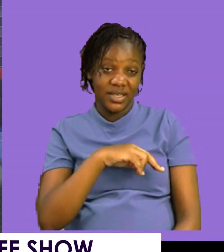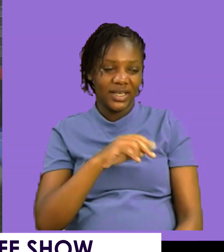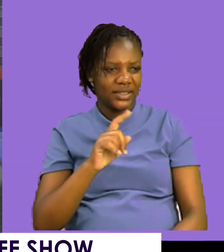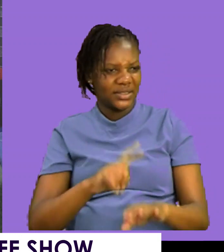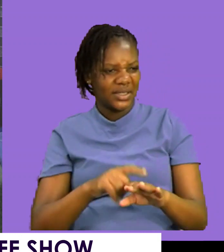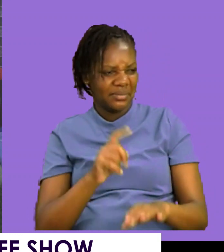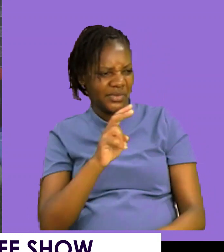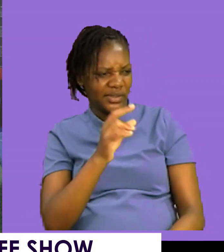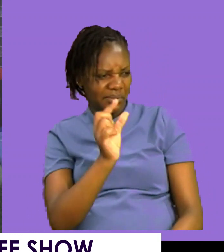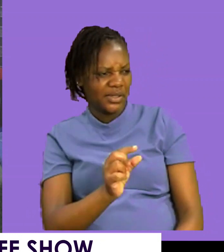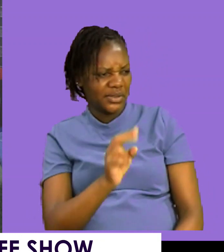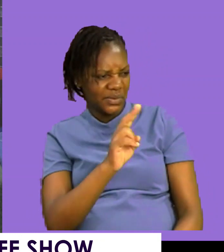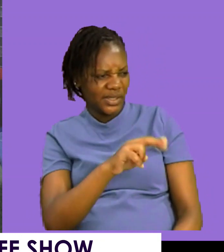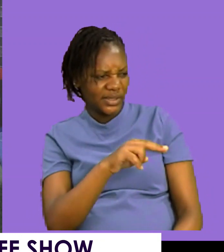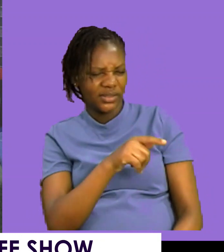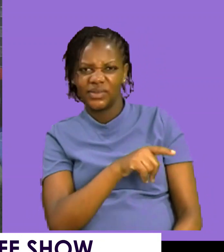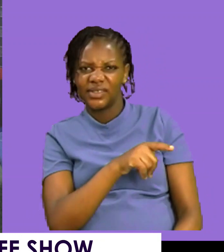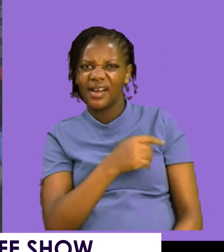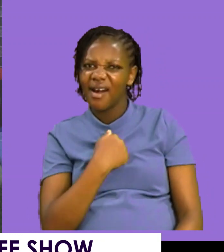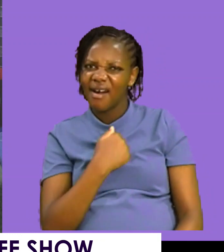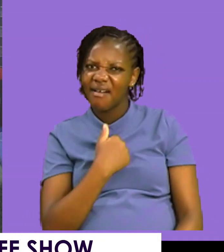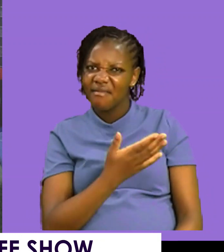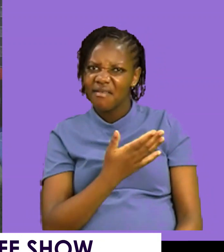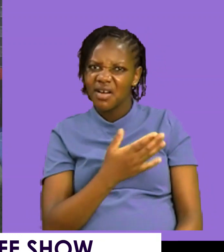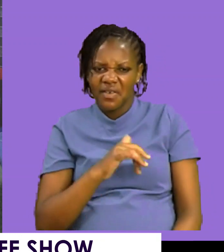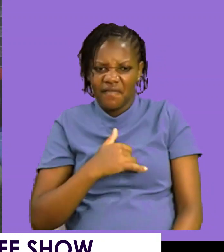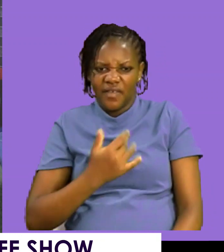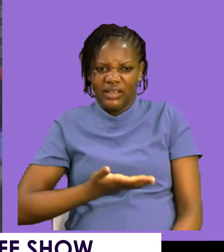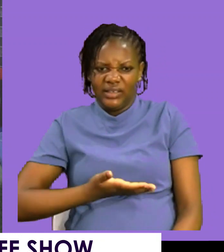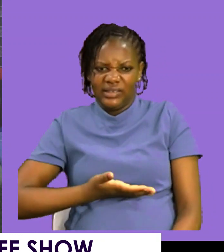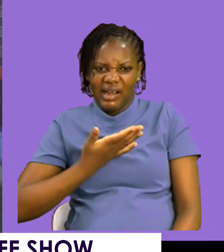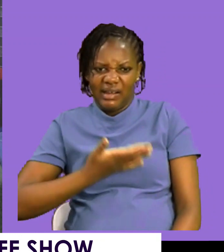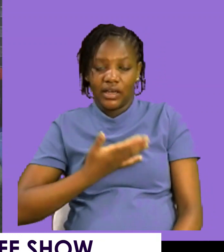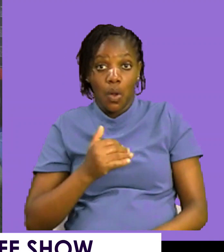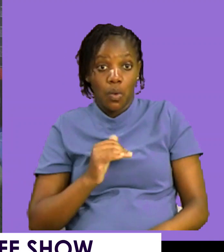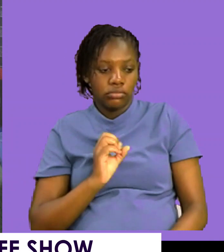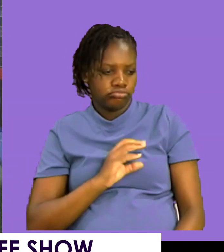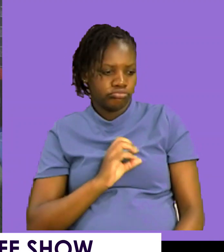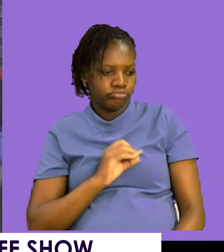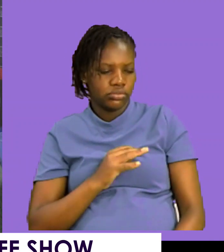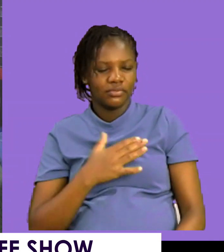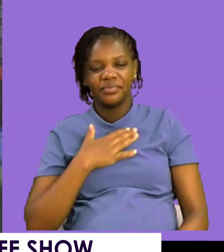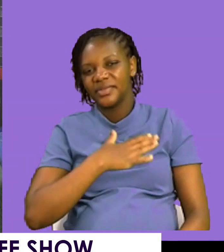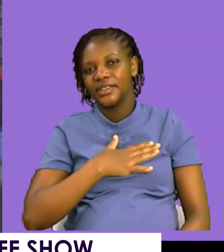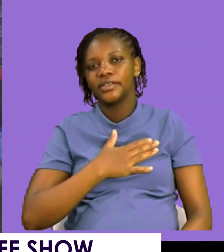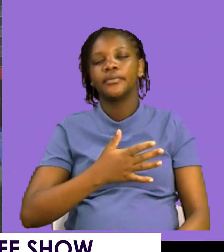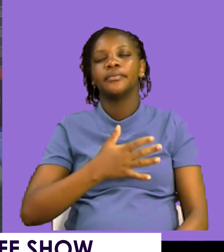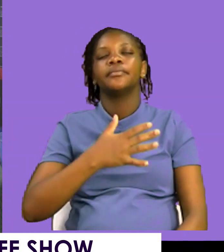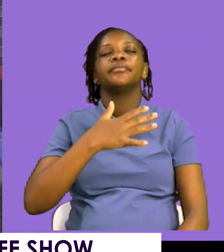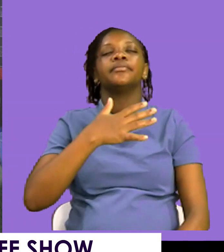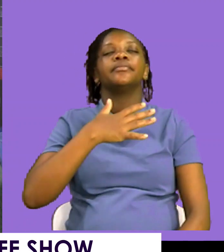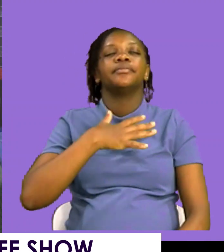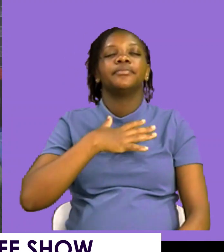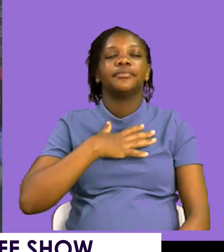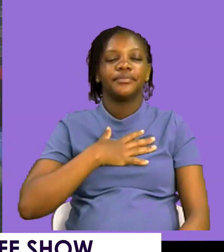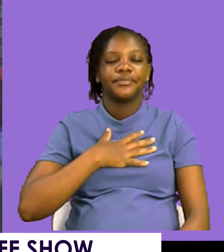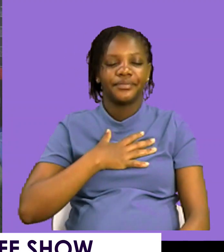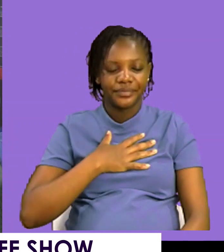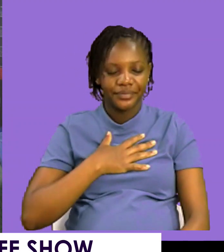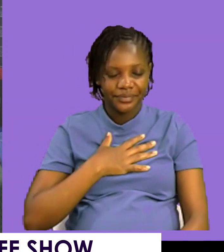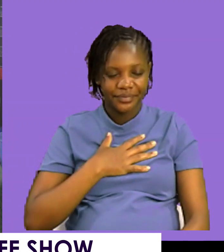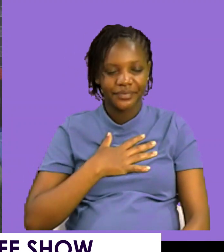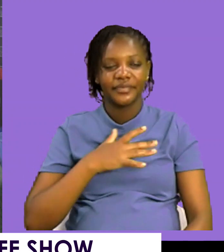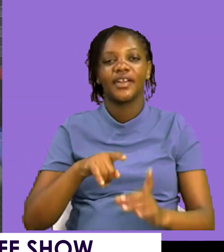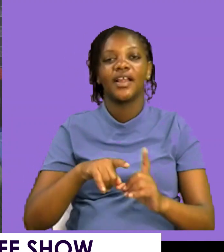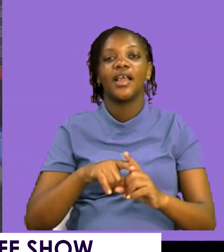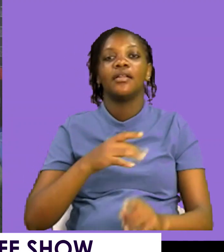is causing you to be anxious, angry, or afraid, breathe in, breathe out. Be